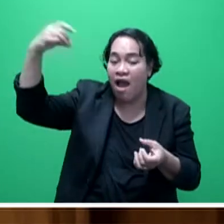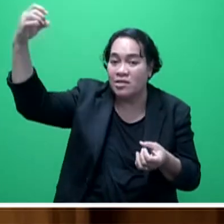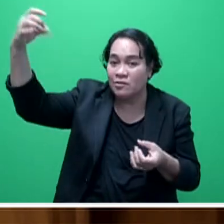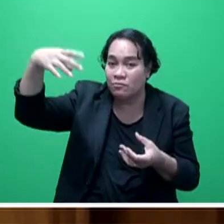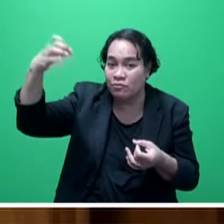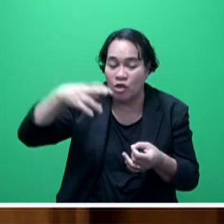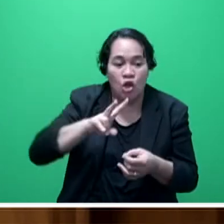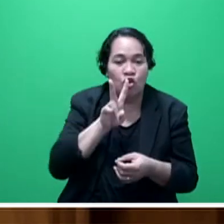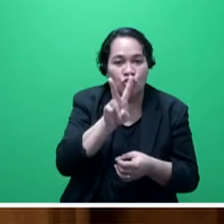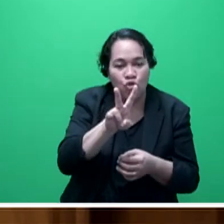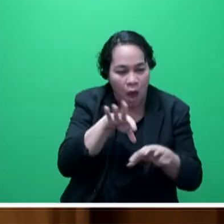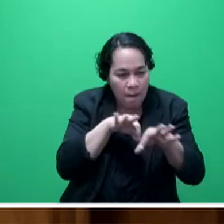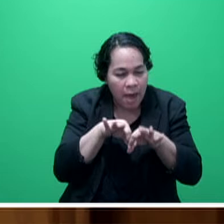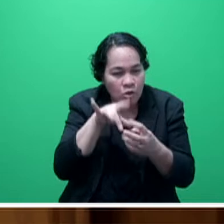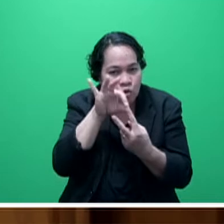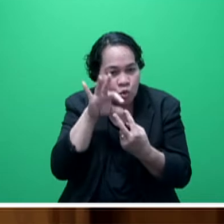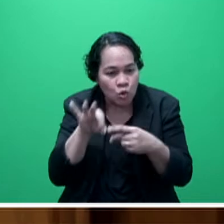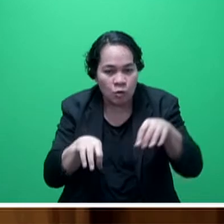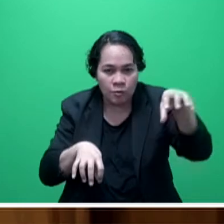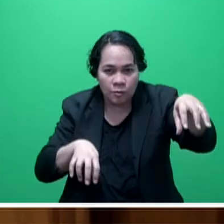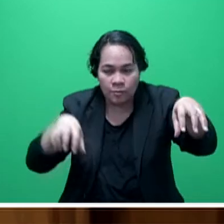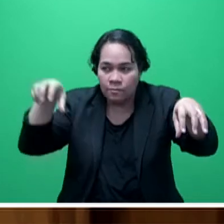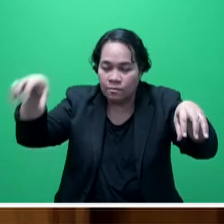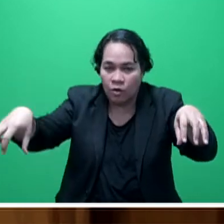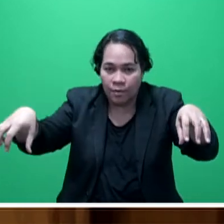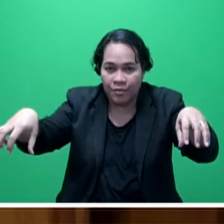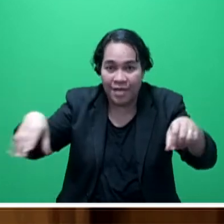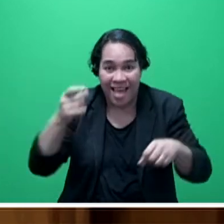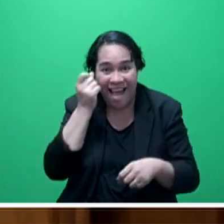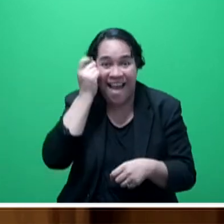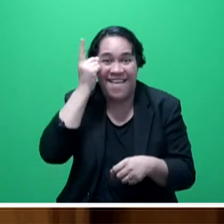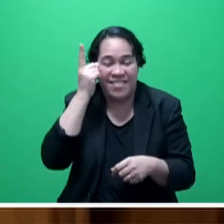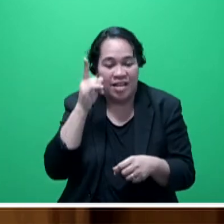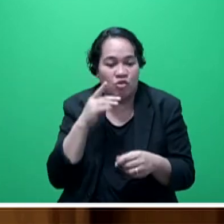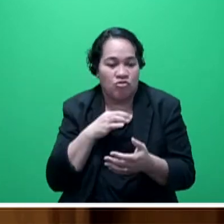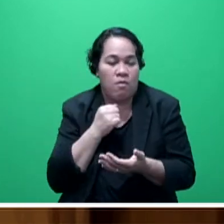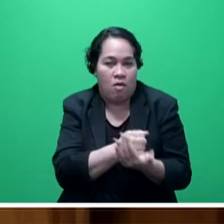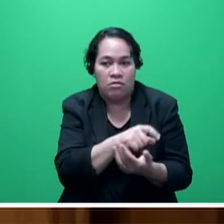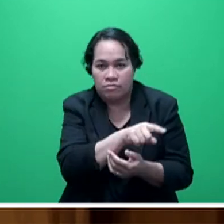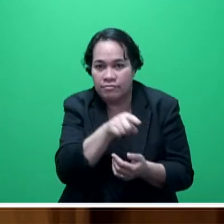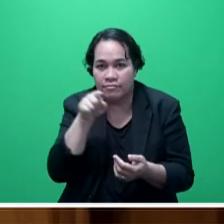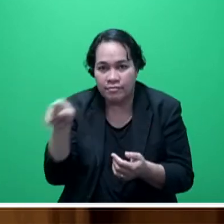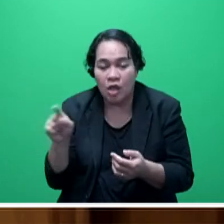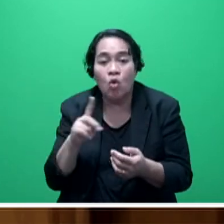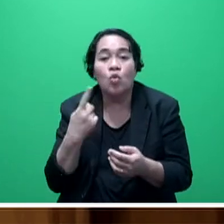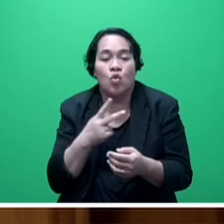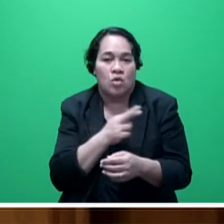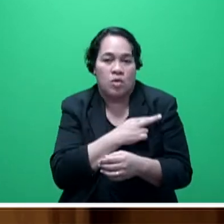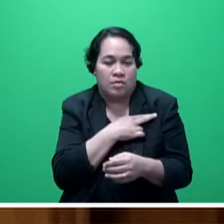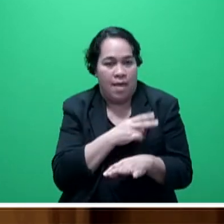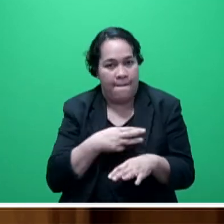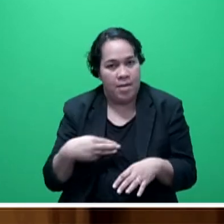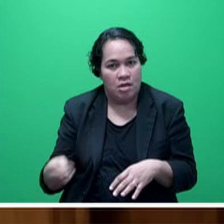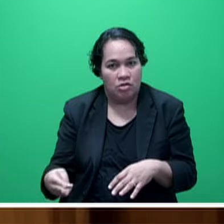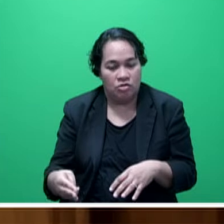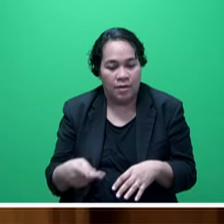2 pilot sites. This initiative supports the current solar freezer program carried out by the Ministry with the